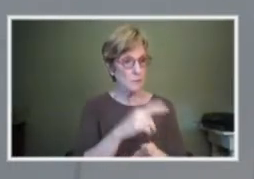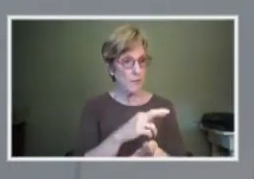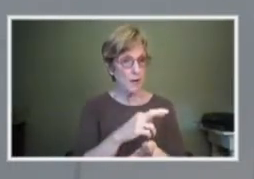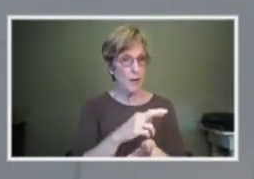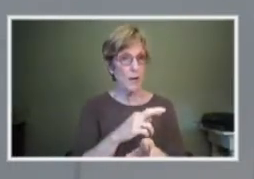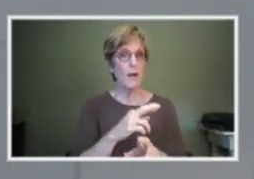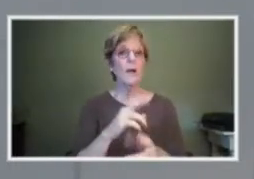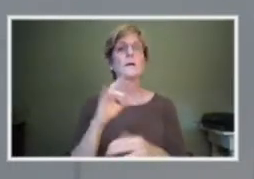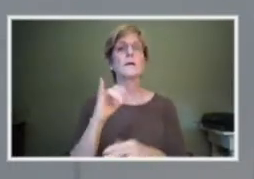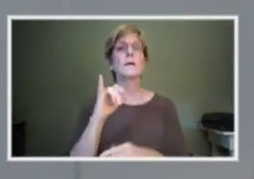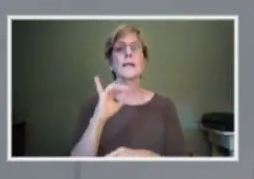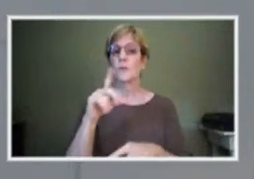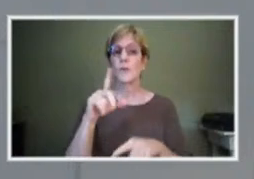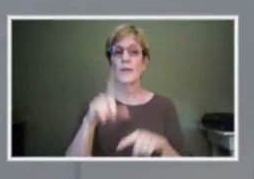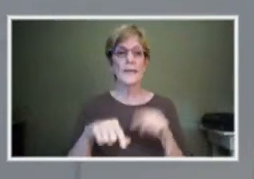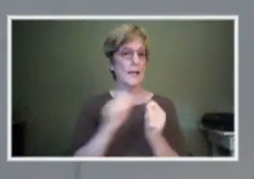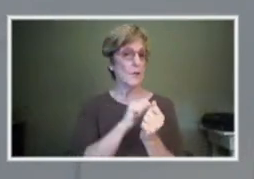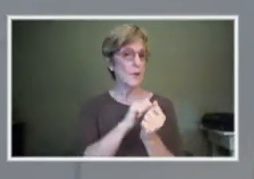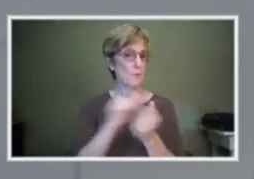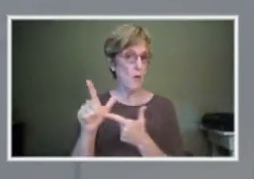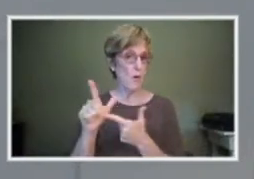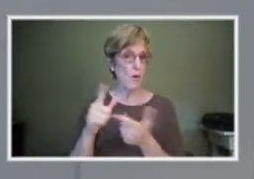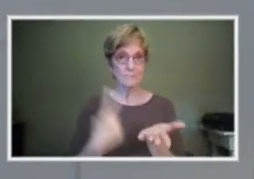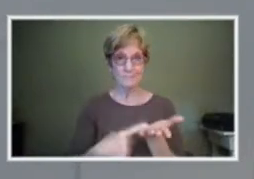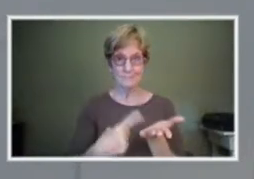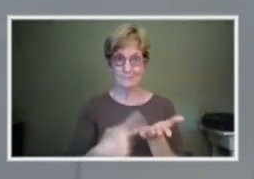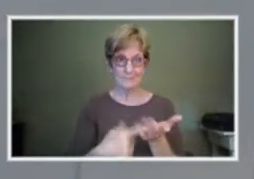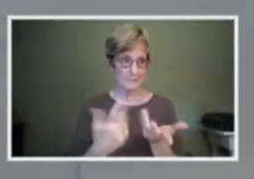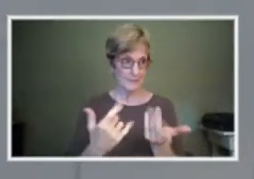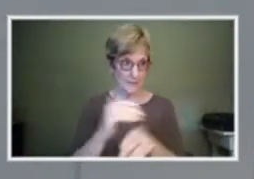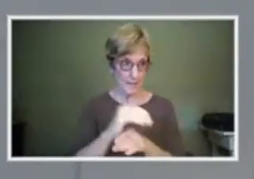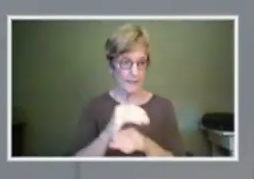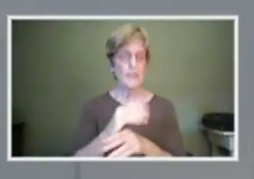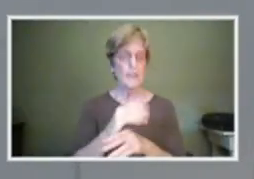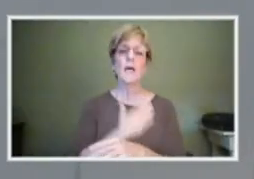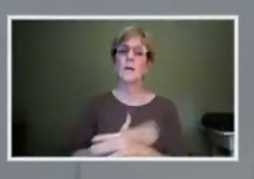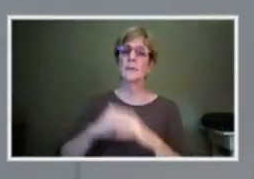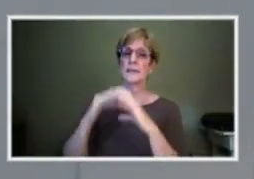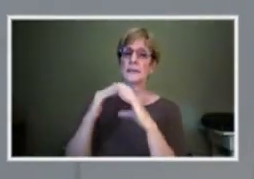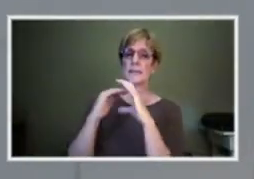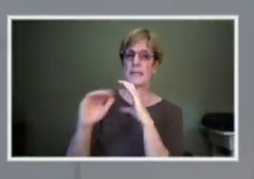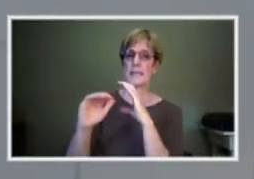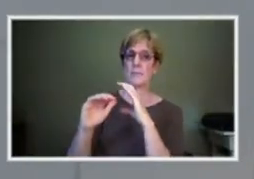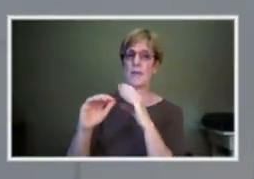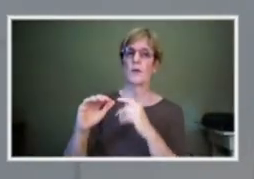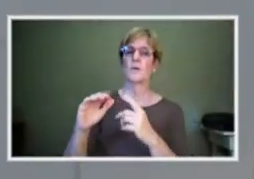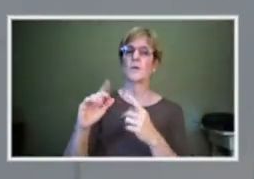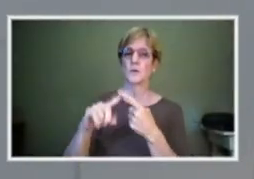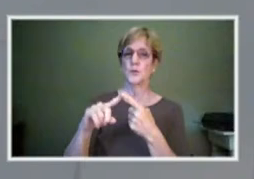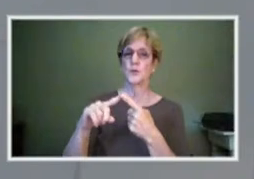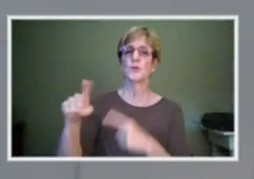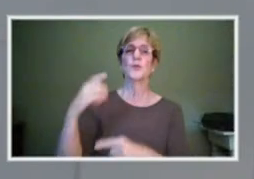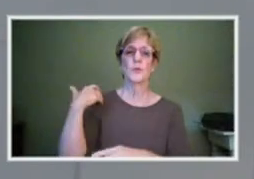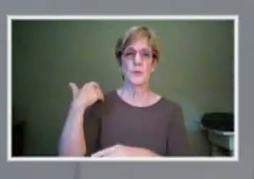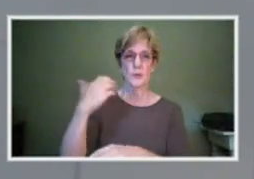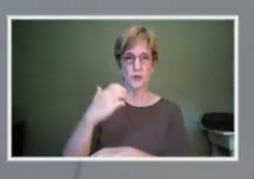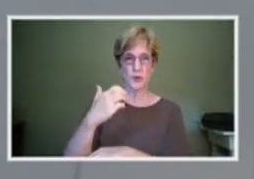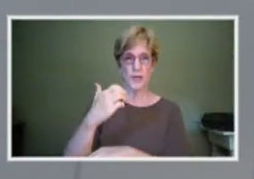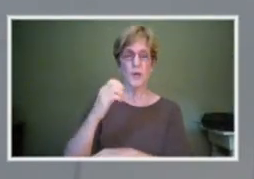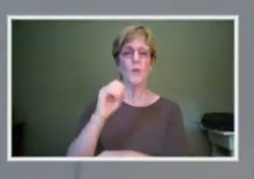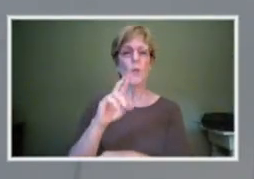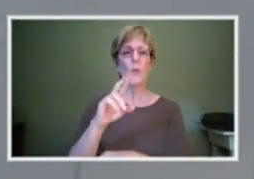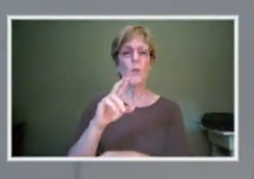we can't get them all out verbally tonight, that you email them to the chair or